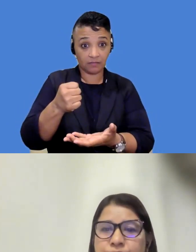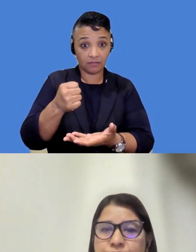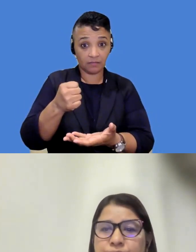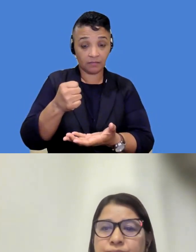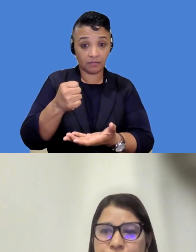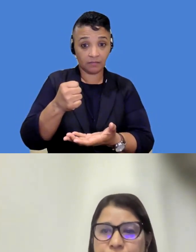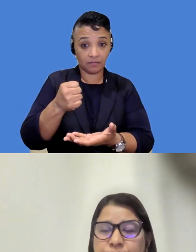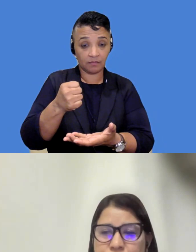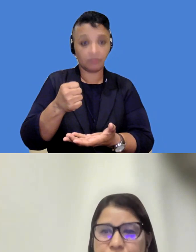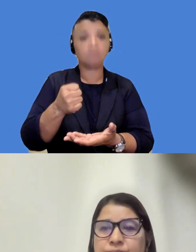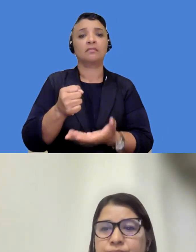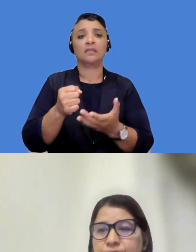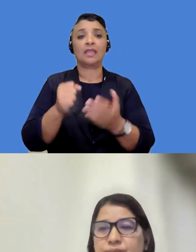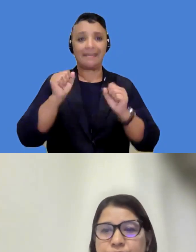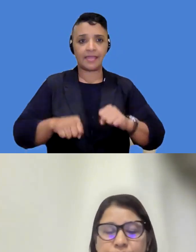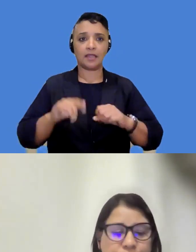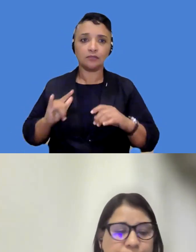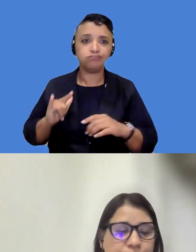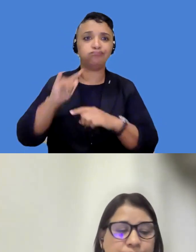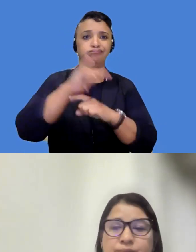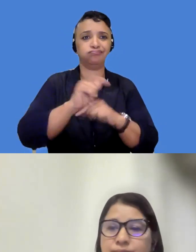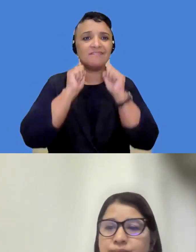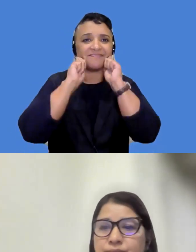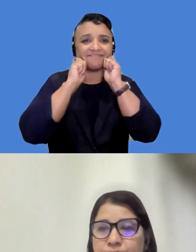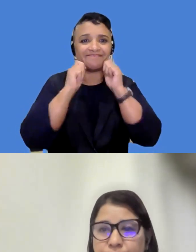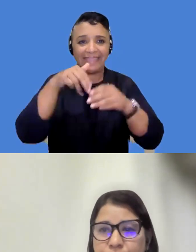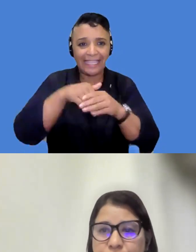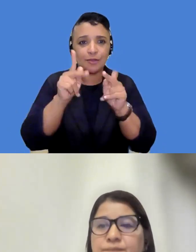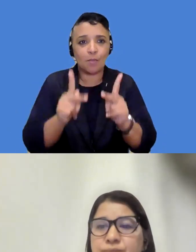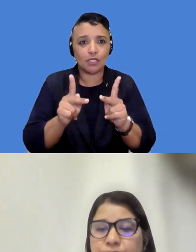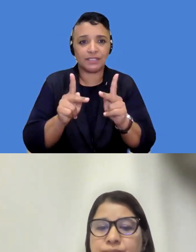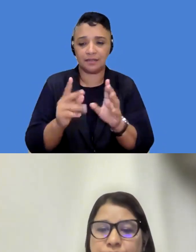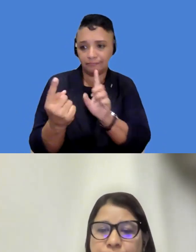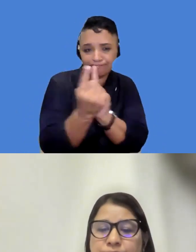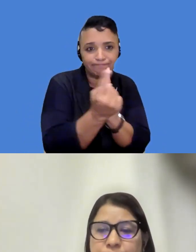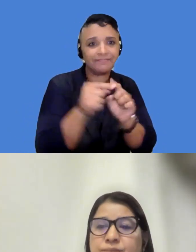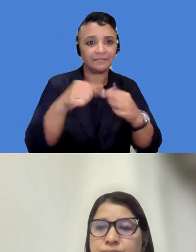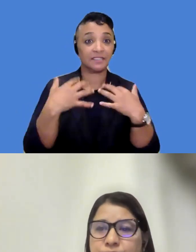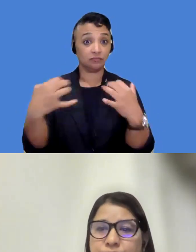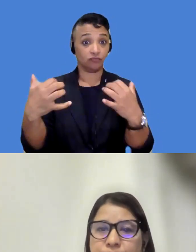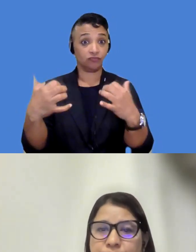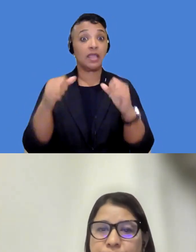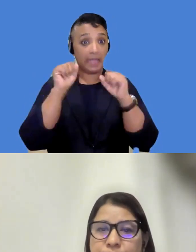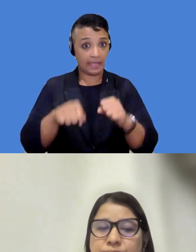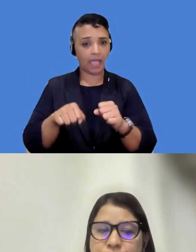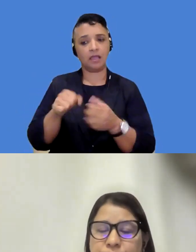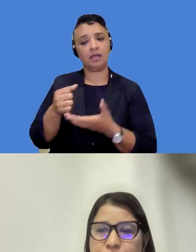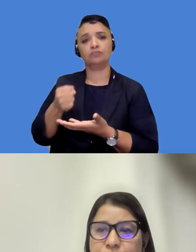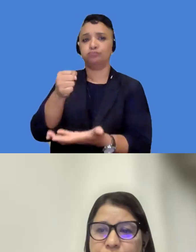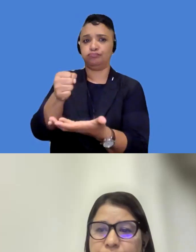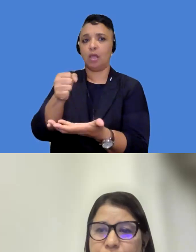towards physical participation at the summit also specifically reserves a quota